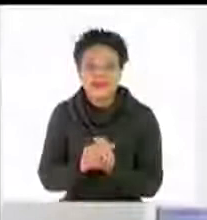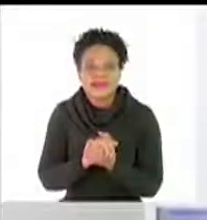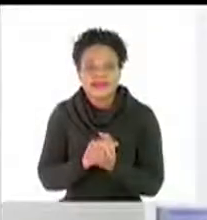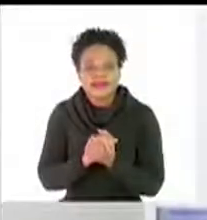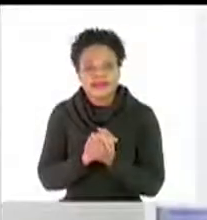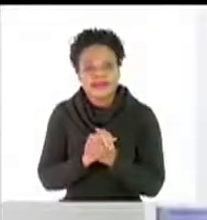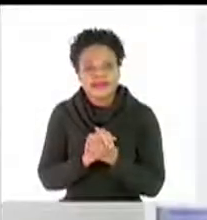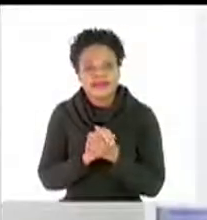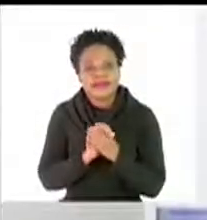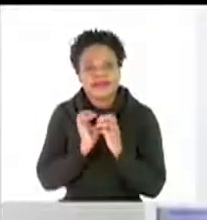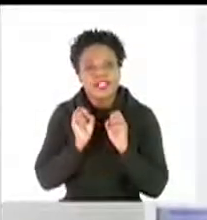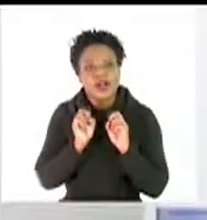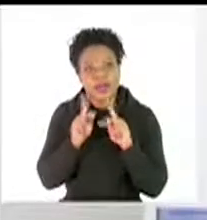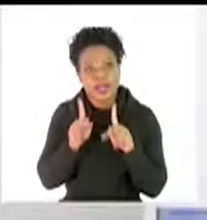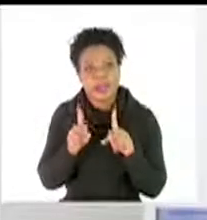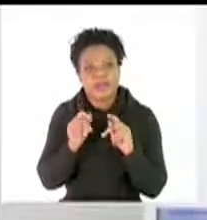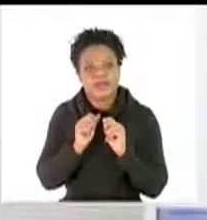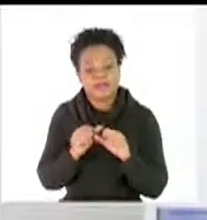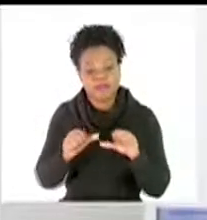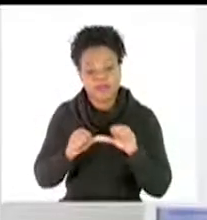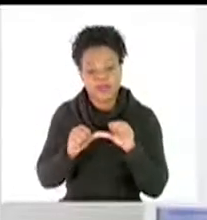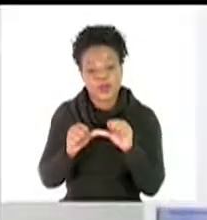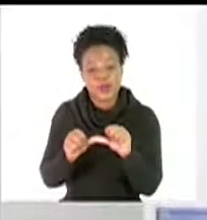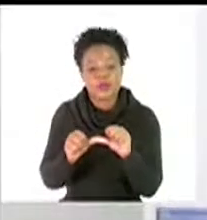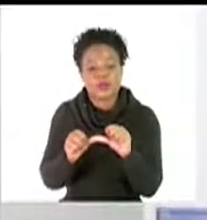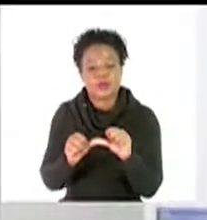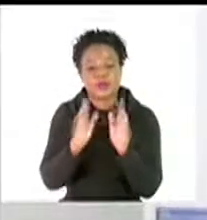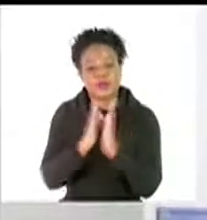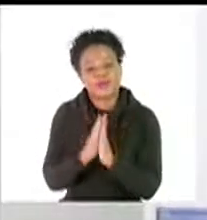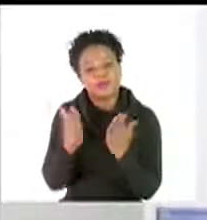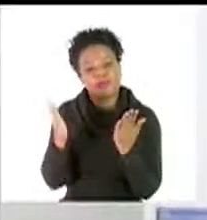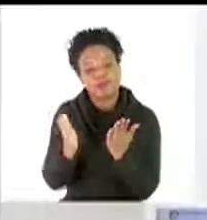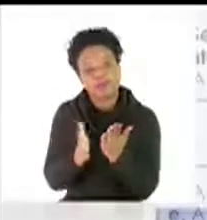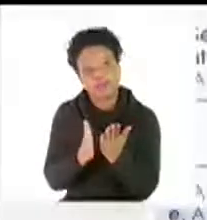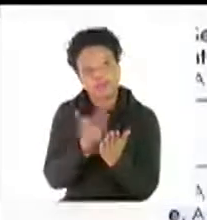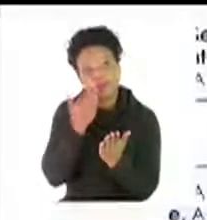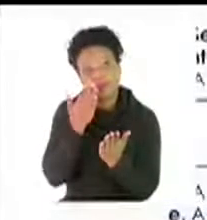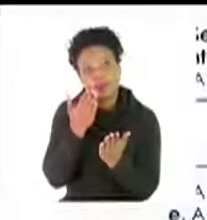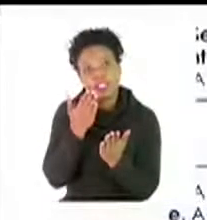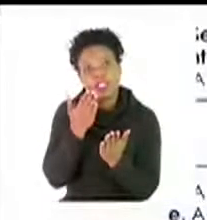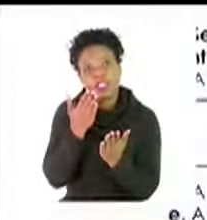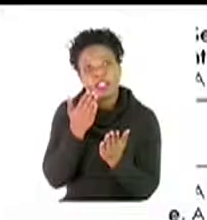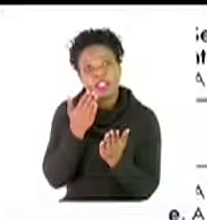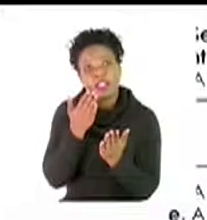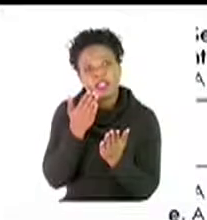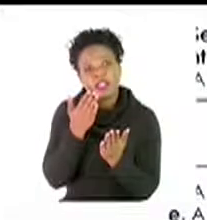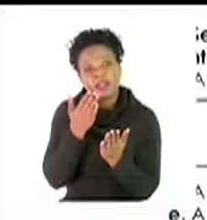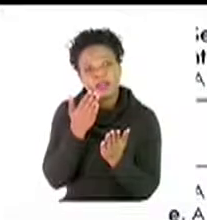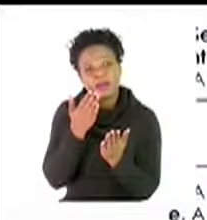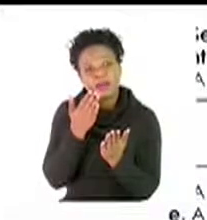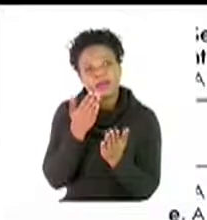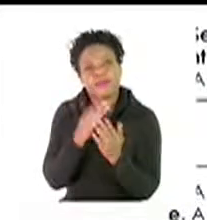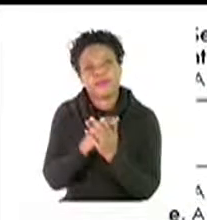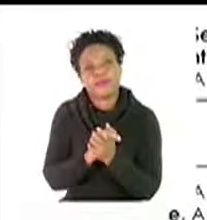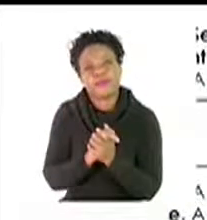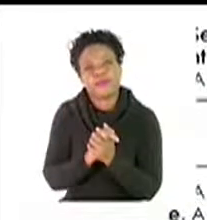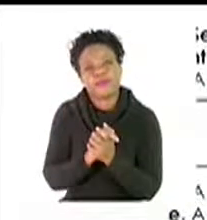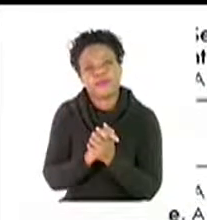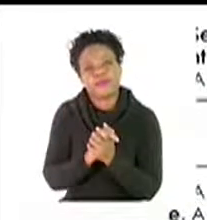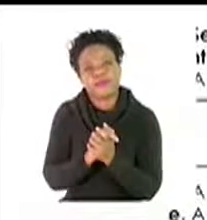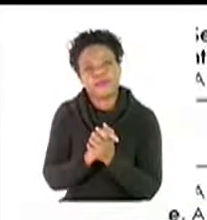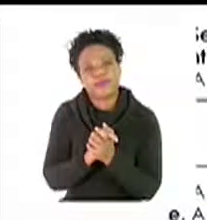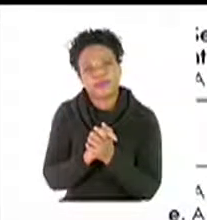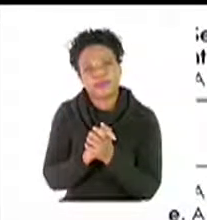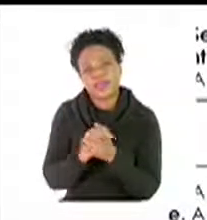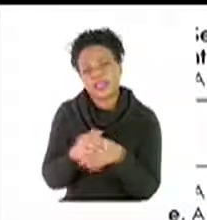Right, boys and girls, let us turn to page 4 of our booklet. We want to look at